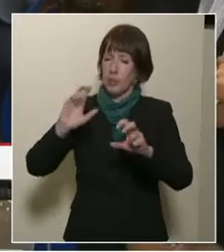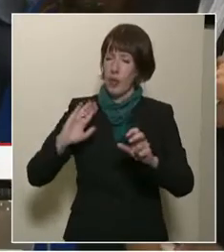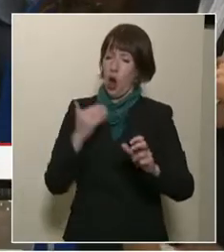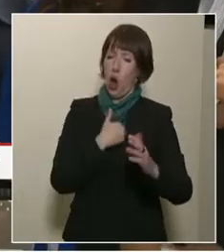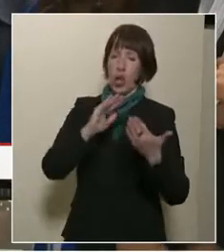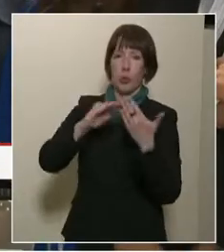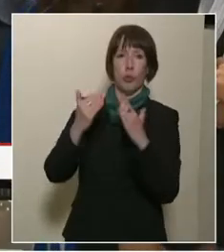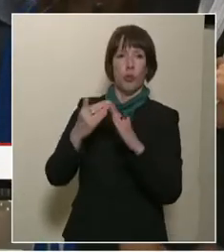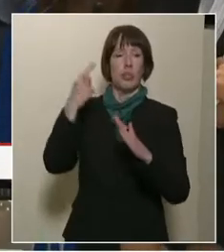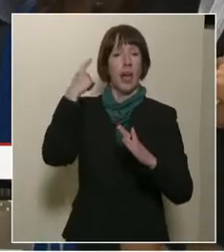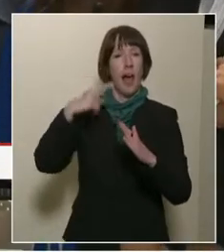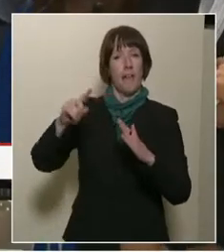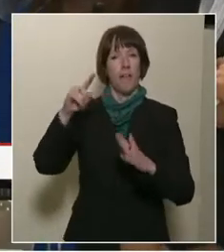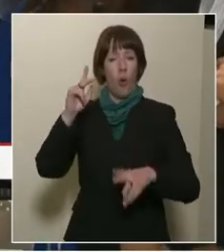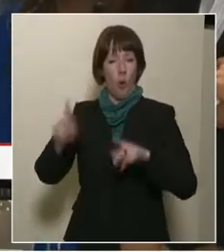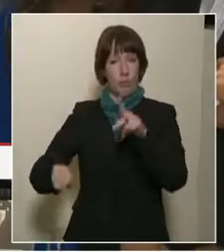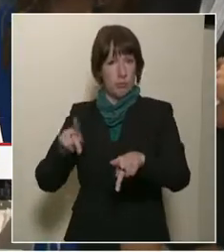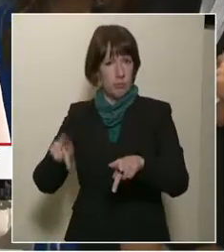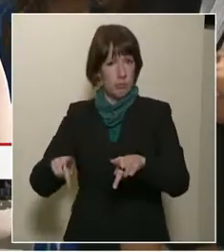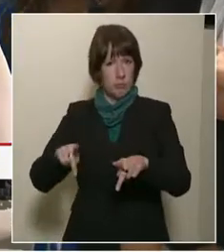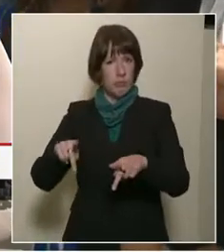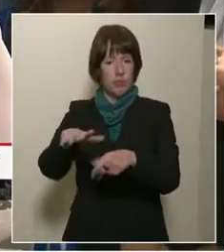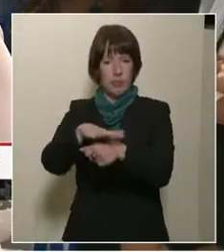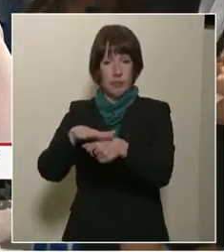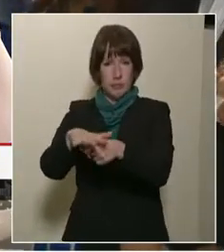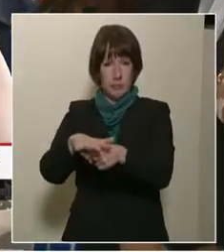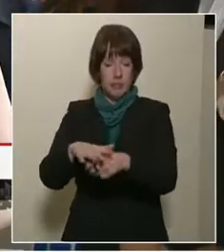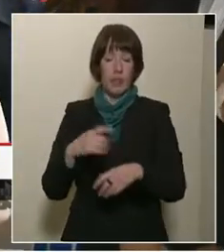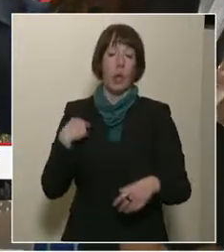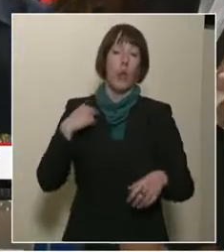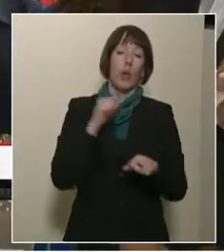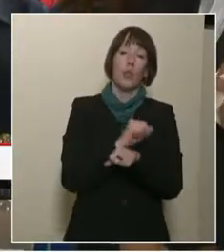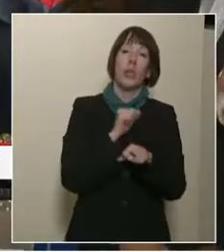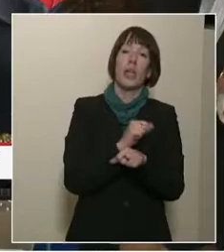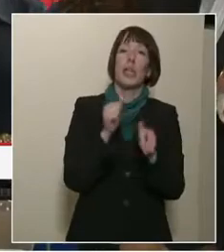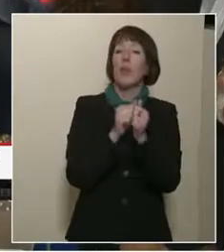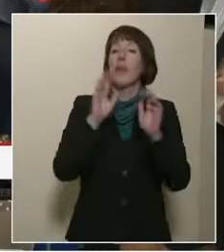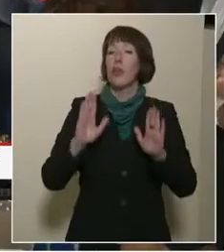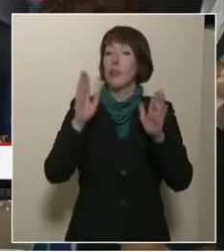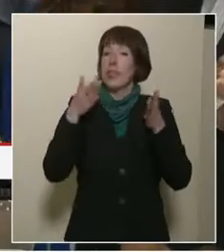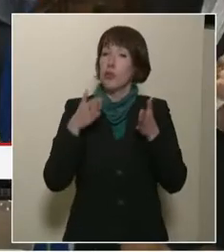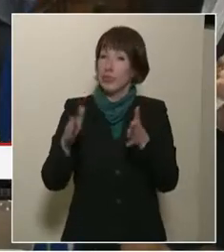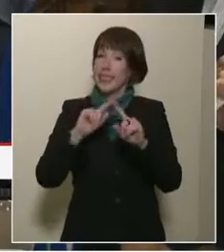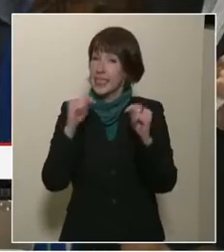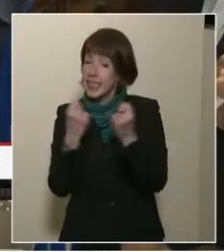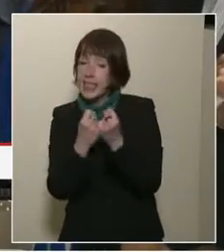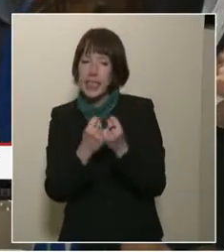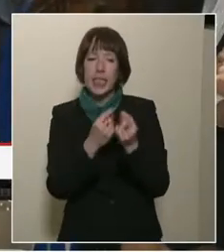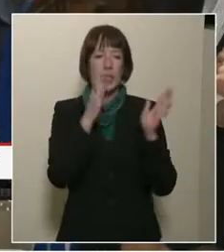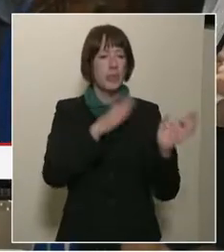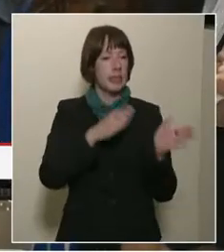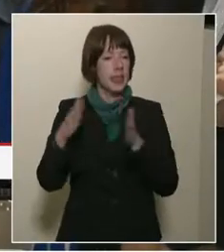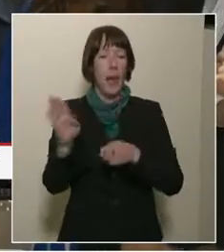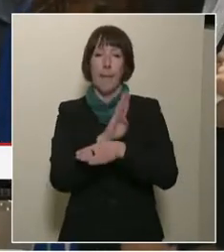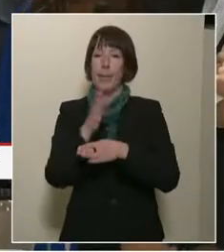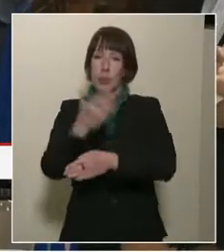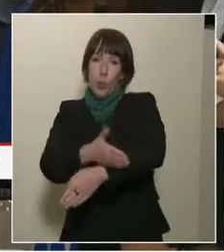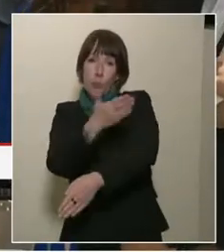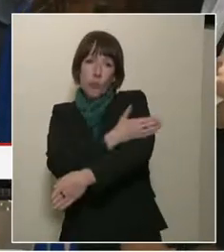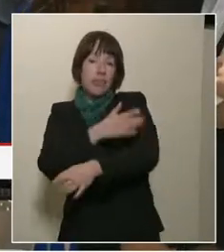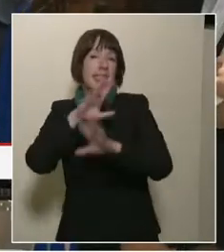our residents. So we have been working with our Great Streets teams, our business improvement districts,